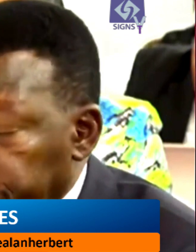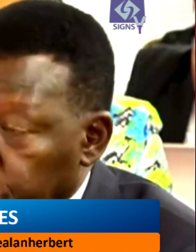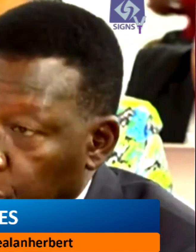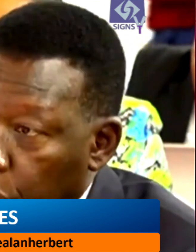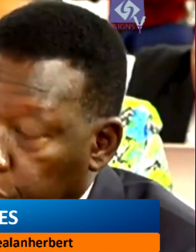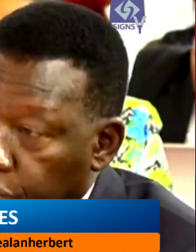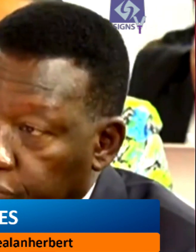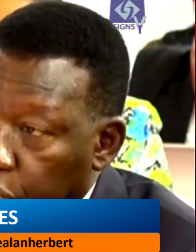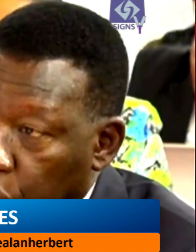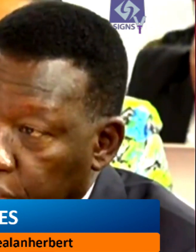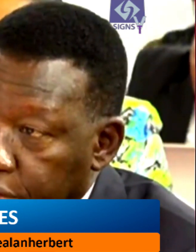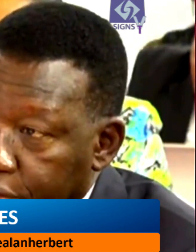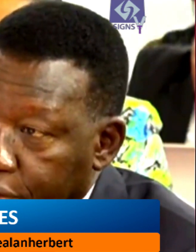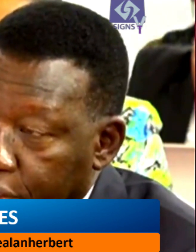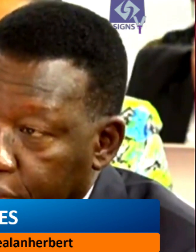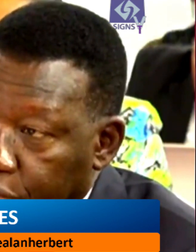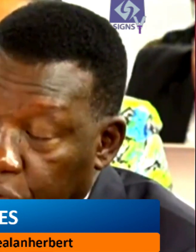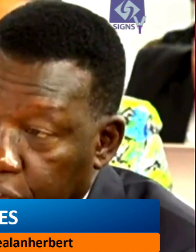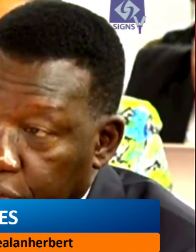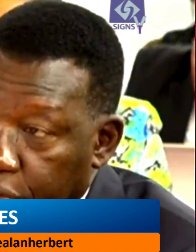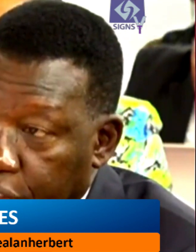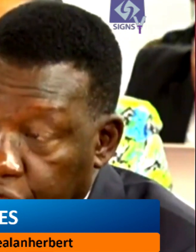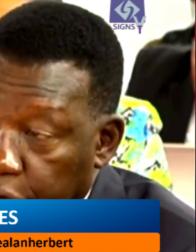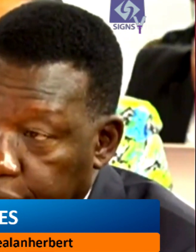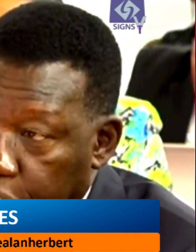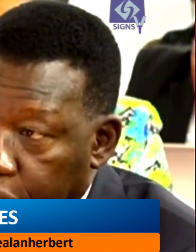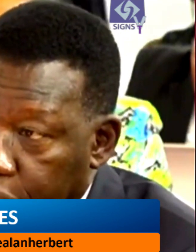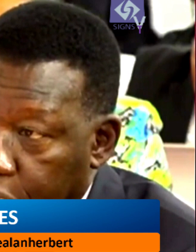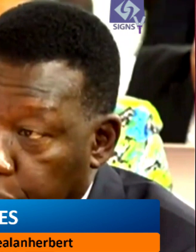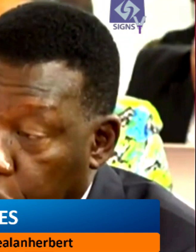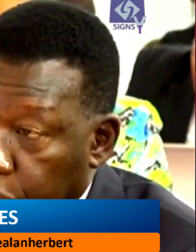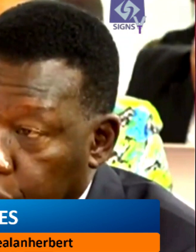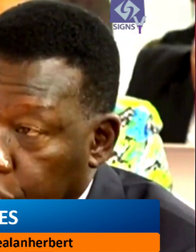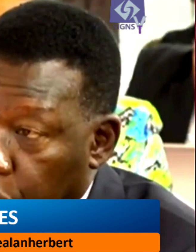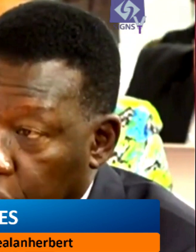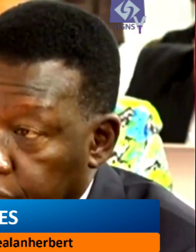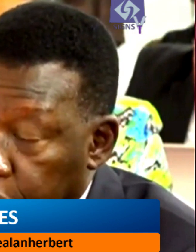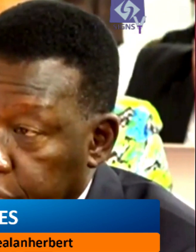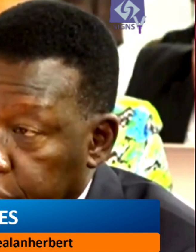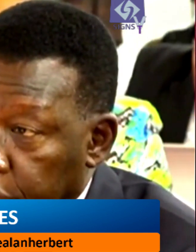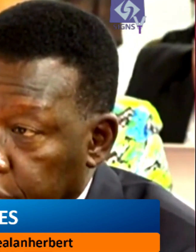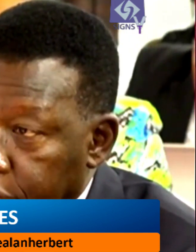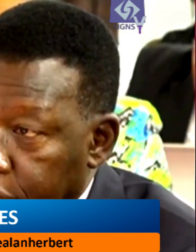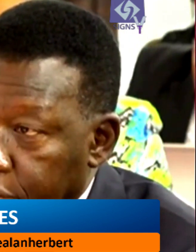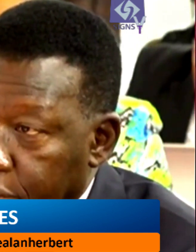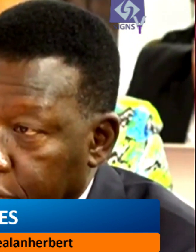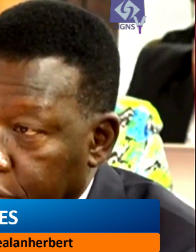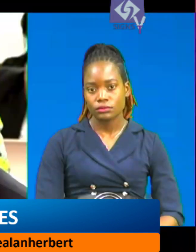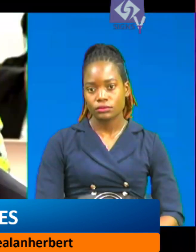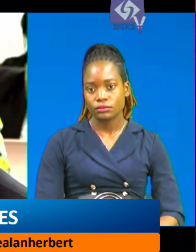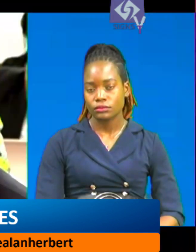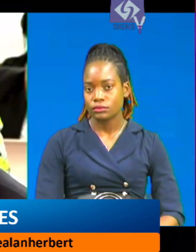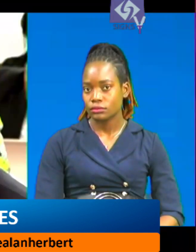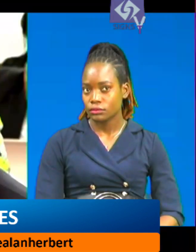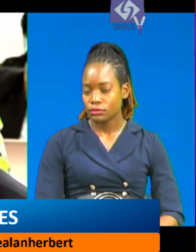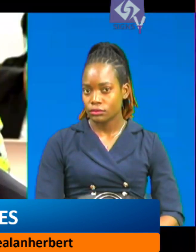that the international prices could go up to $150. And that would literally mean our products going to a high of 300 shillings